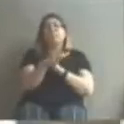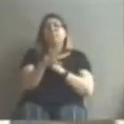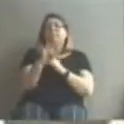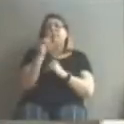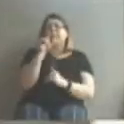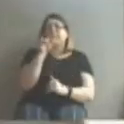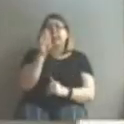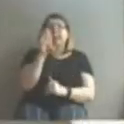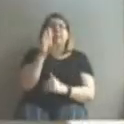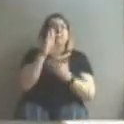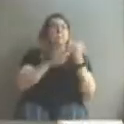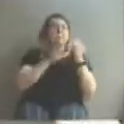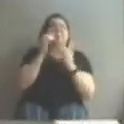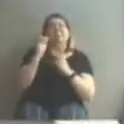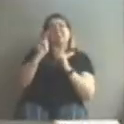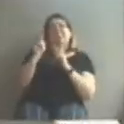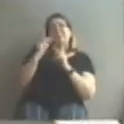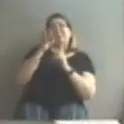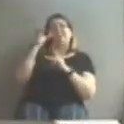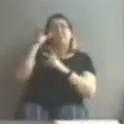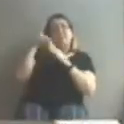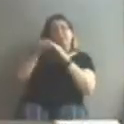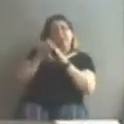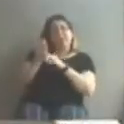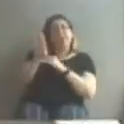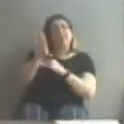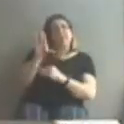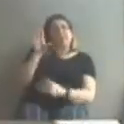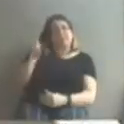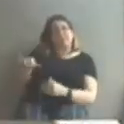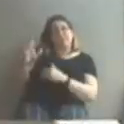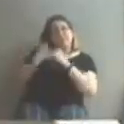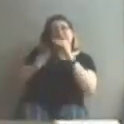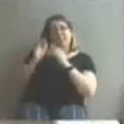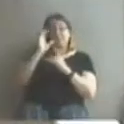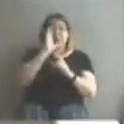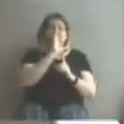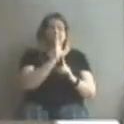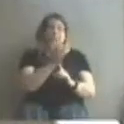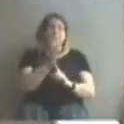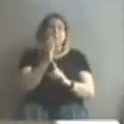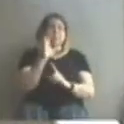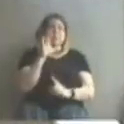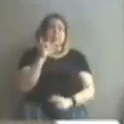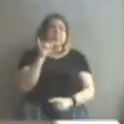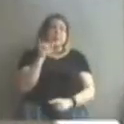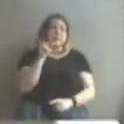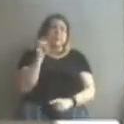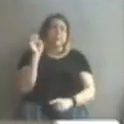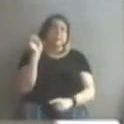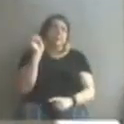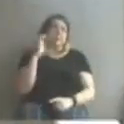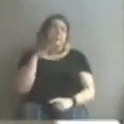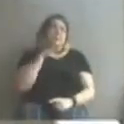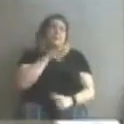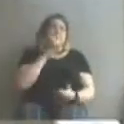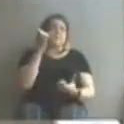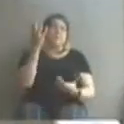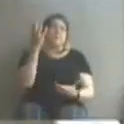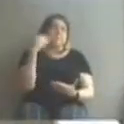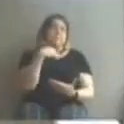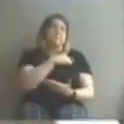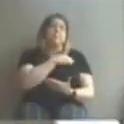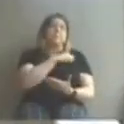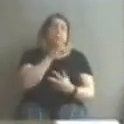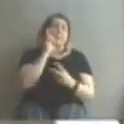where parents come in, and so the Culture and Climate Committee actually is the one that recommended that